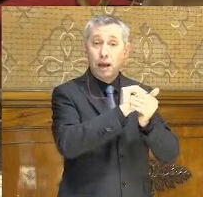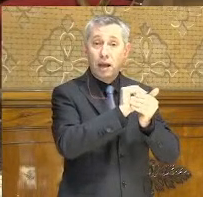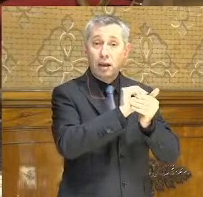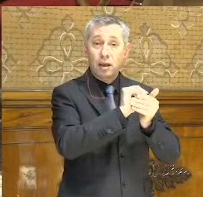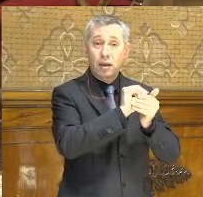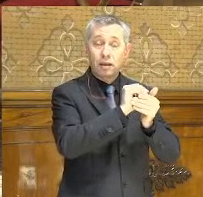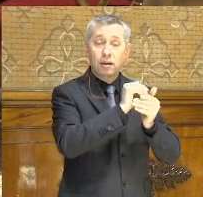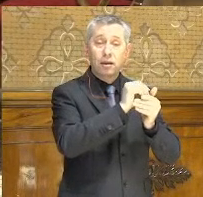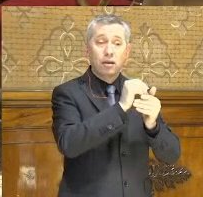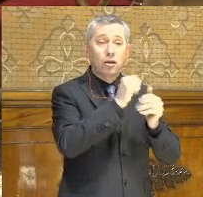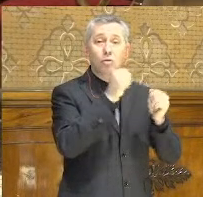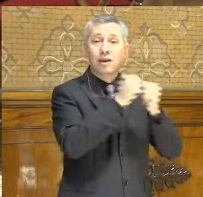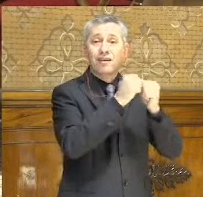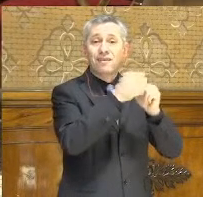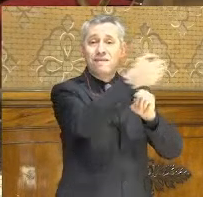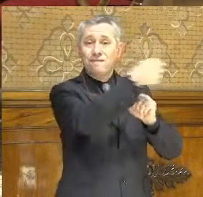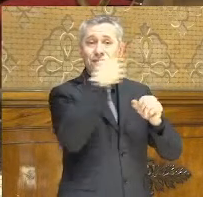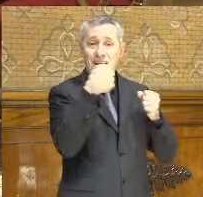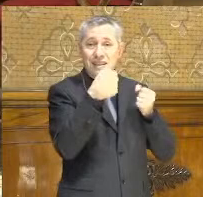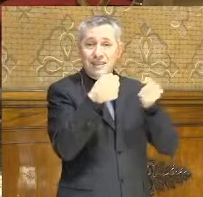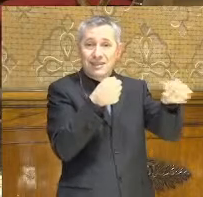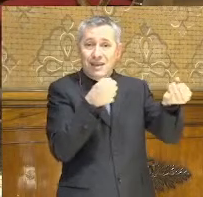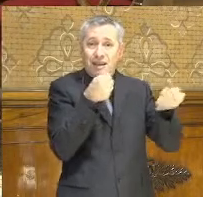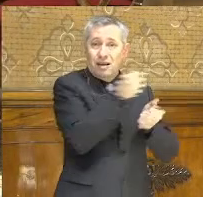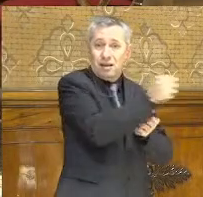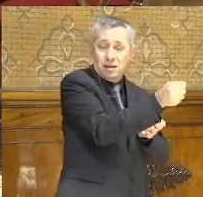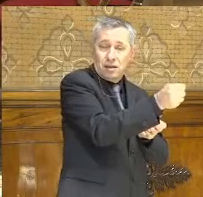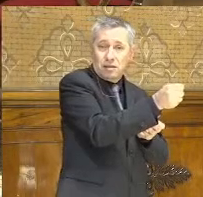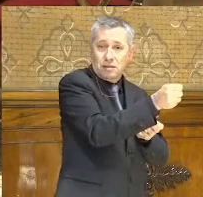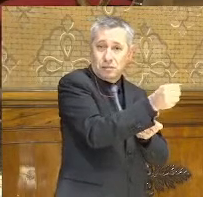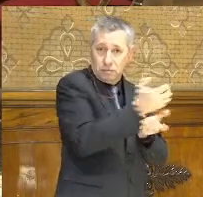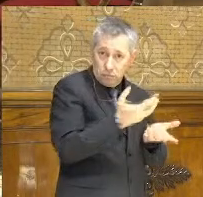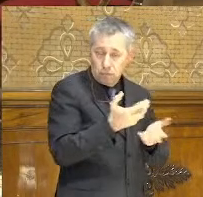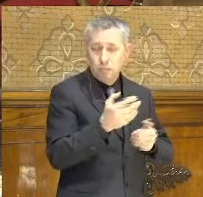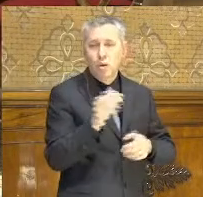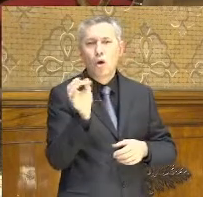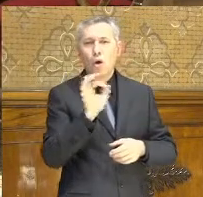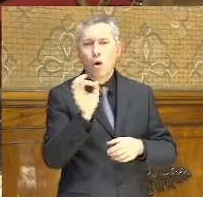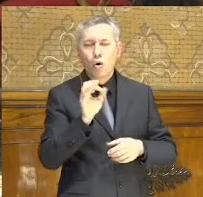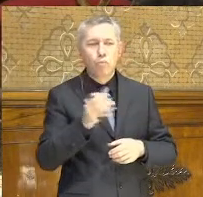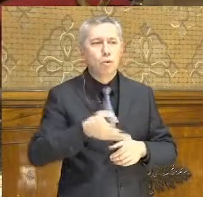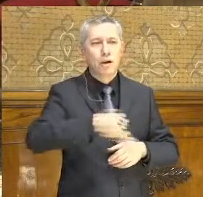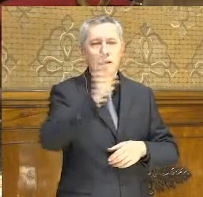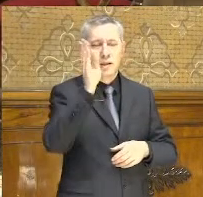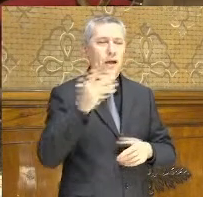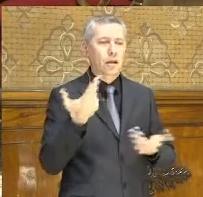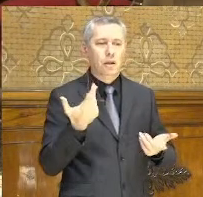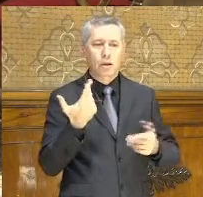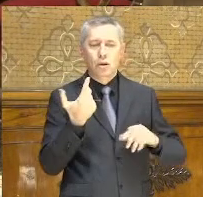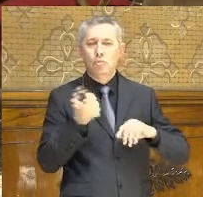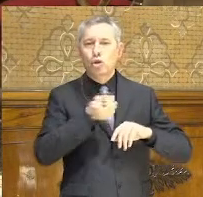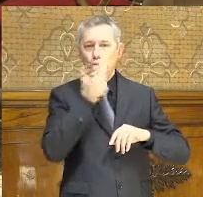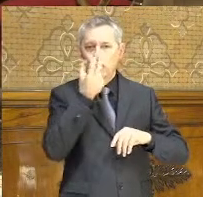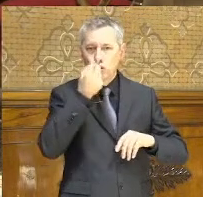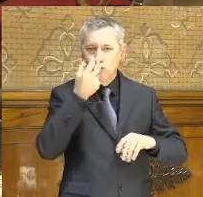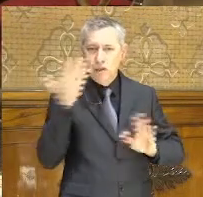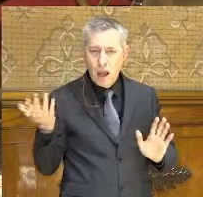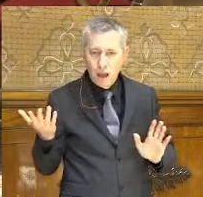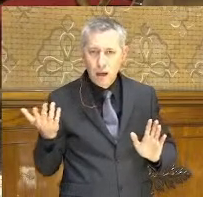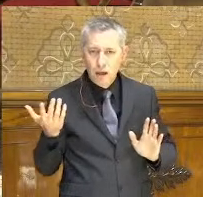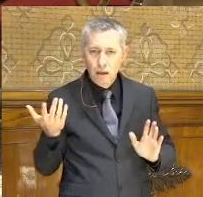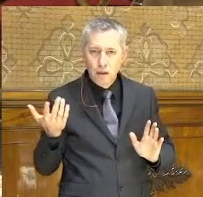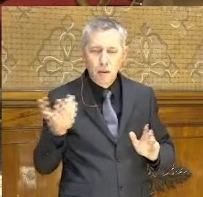bought 8 months ago. Or to go to Tuscany and eat the bread without the salt in it.